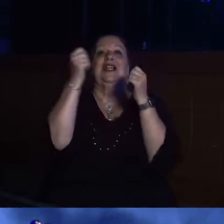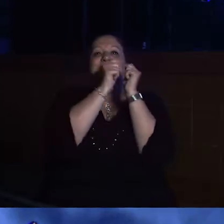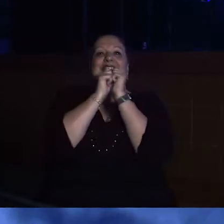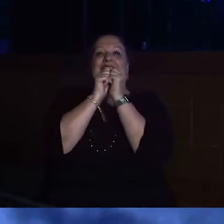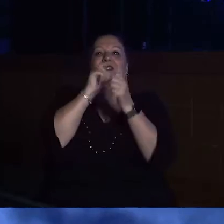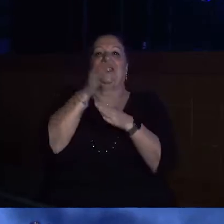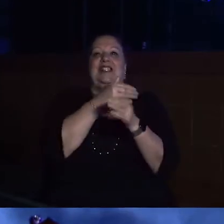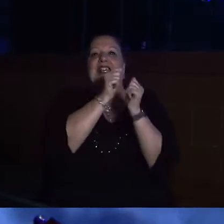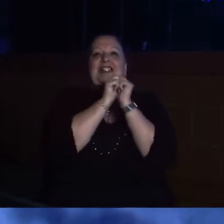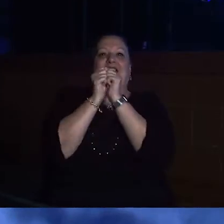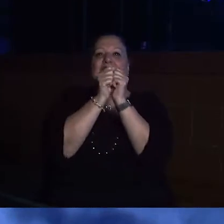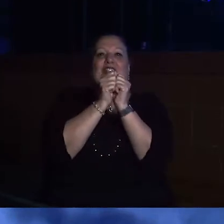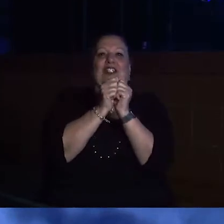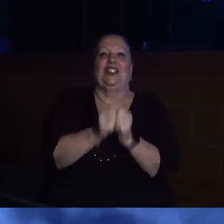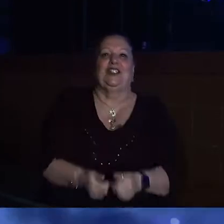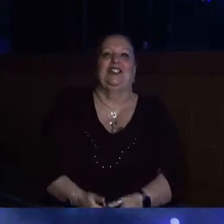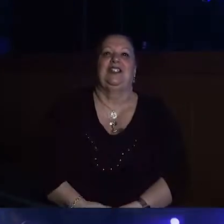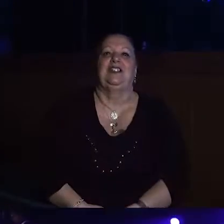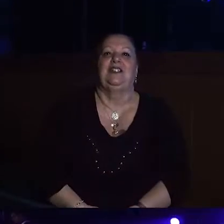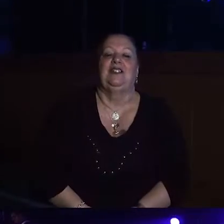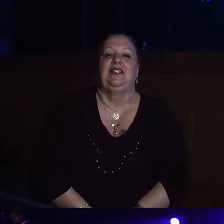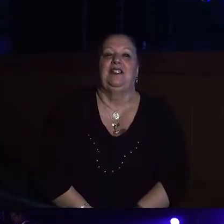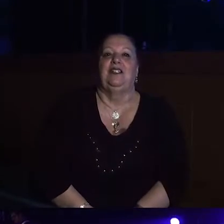We're going to sing that together.